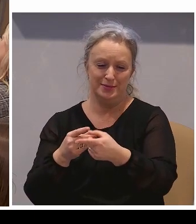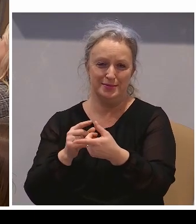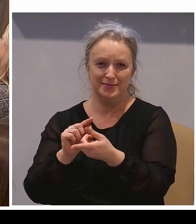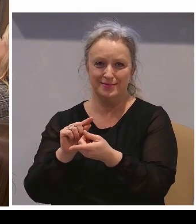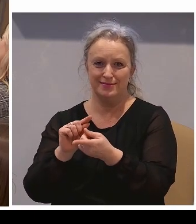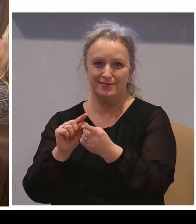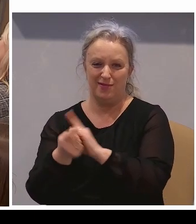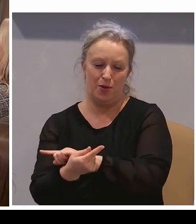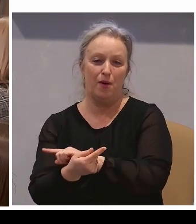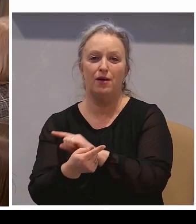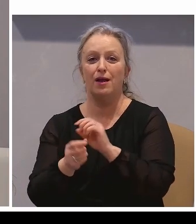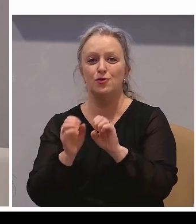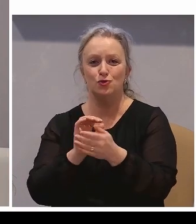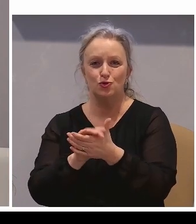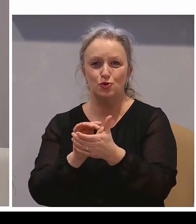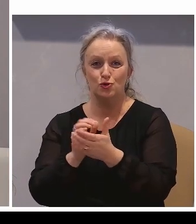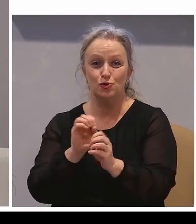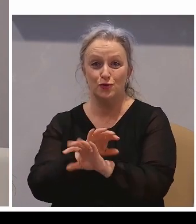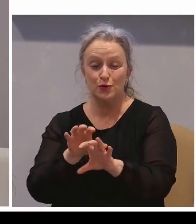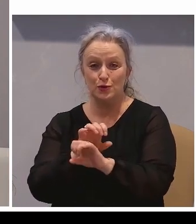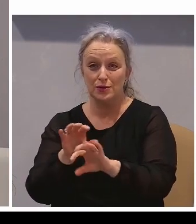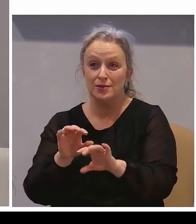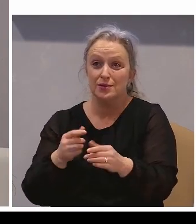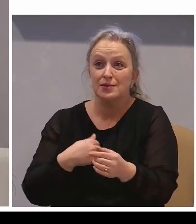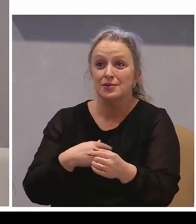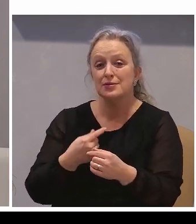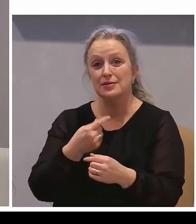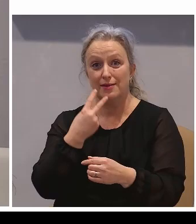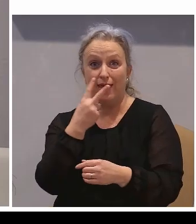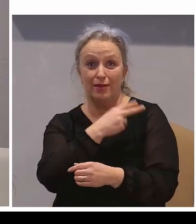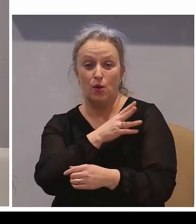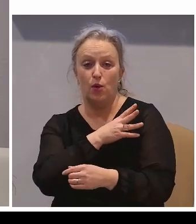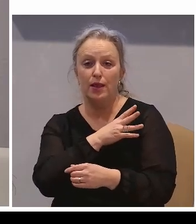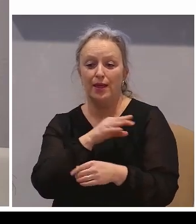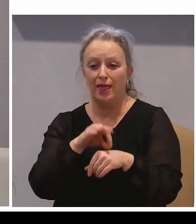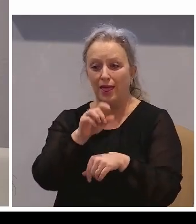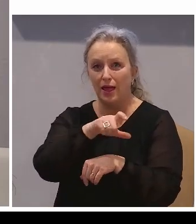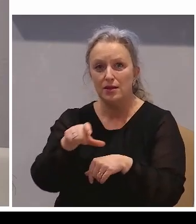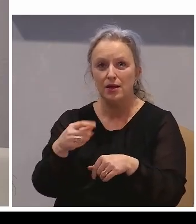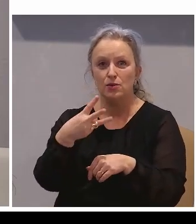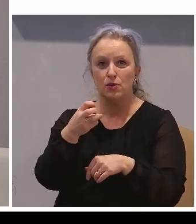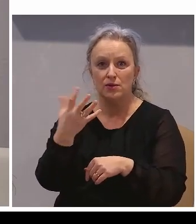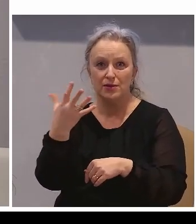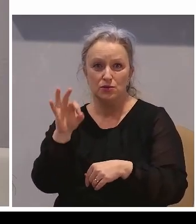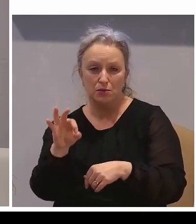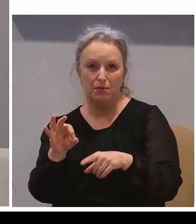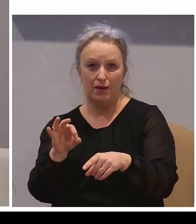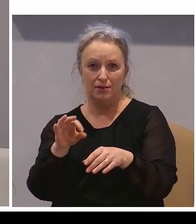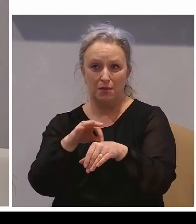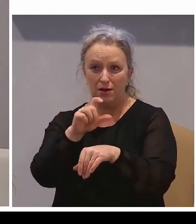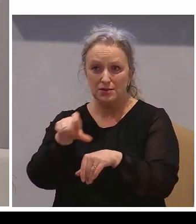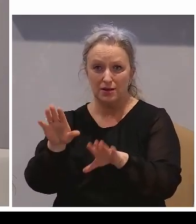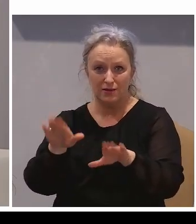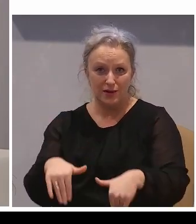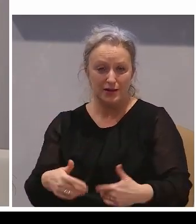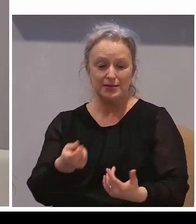tutvustada, sest nagu te näete, describe meil this võiks olla Eestis anomaly 350 patsienti, because seda ei we olegi nii saw vähe. that we might have Ja